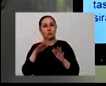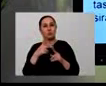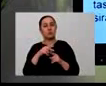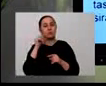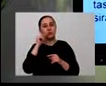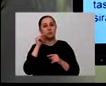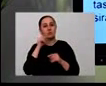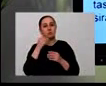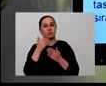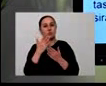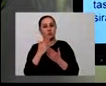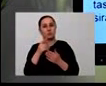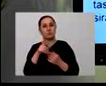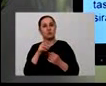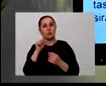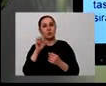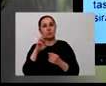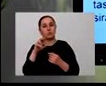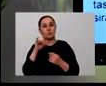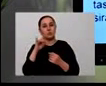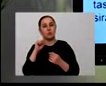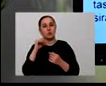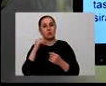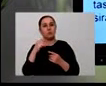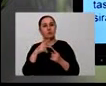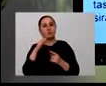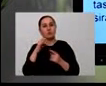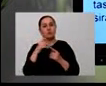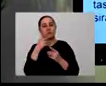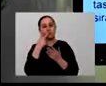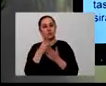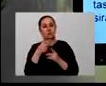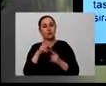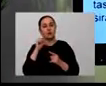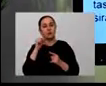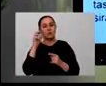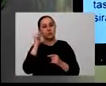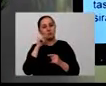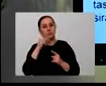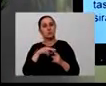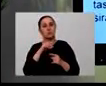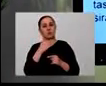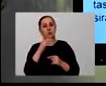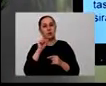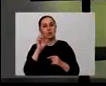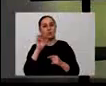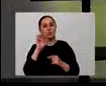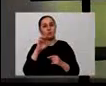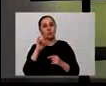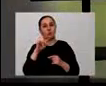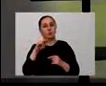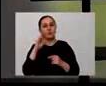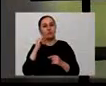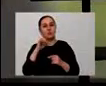darsligingiz yoningizda bo'lsa, Abdurauf Fitrat ijodiga nazar solsangiz, bizning adabiyot darsligimizda Abul Fayzxon